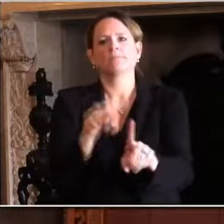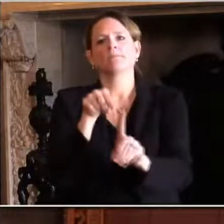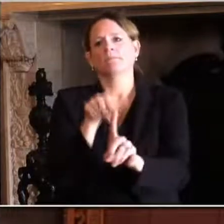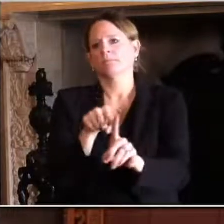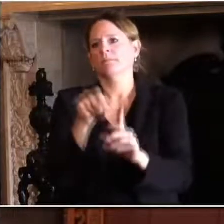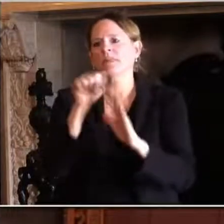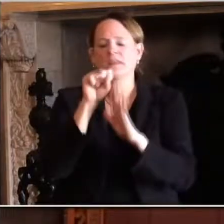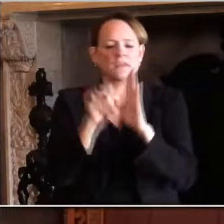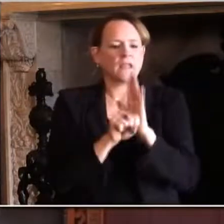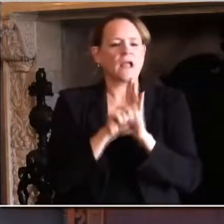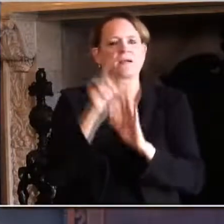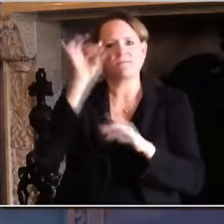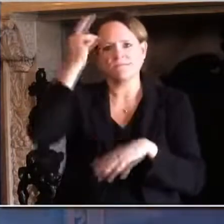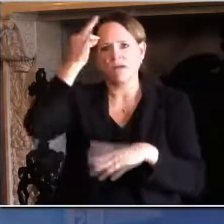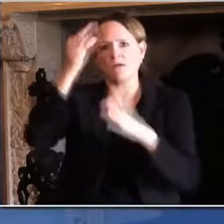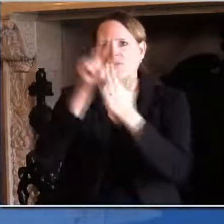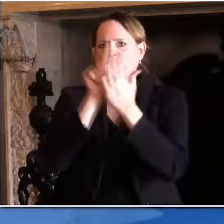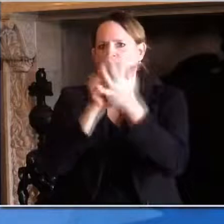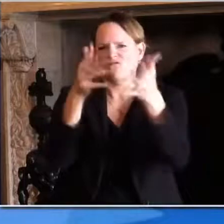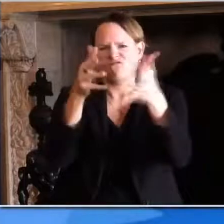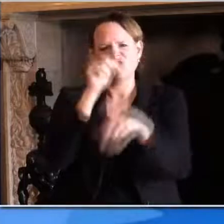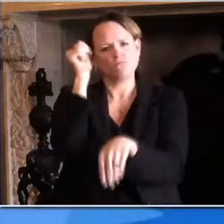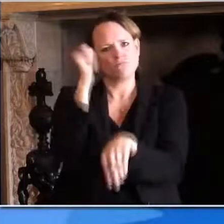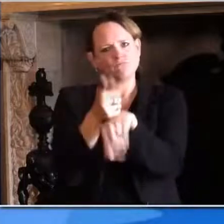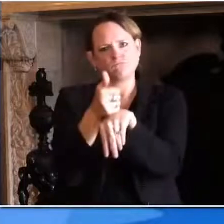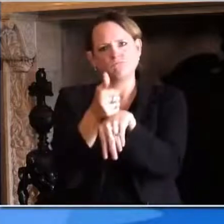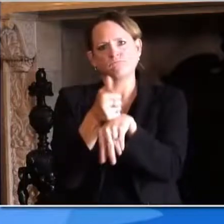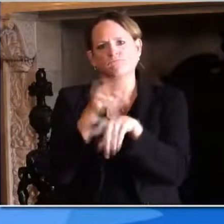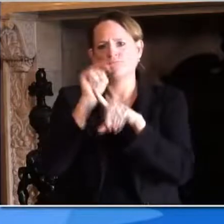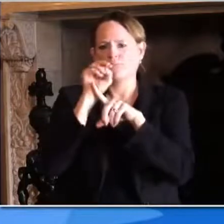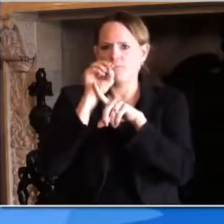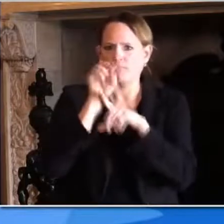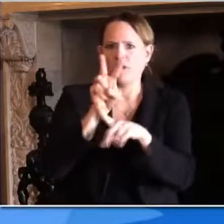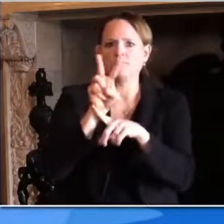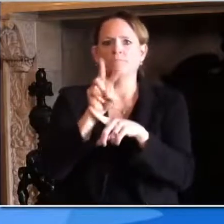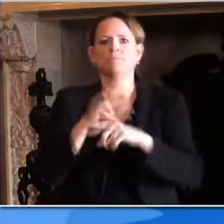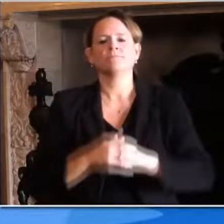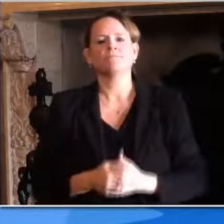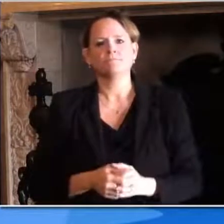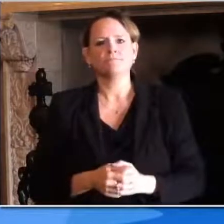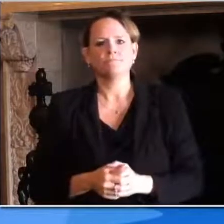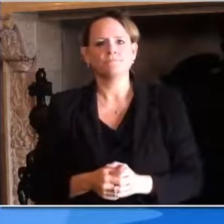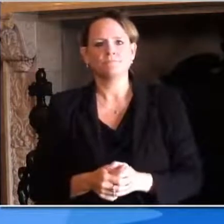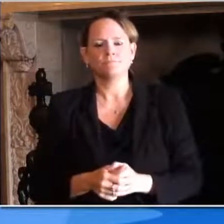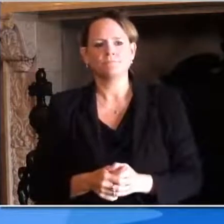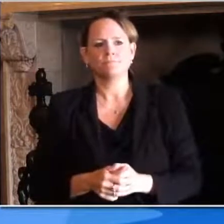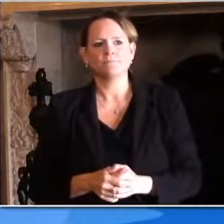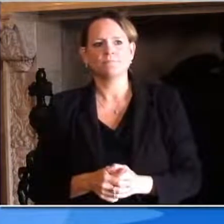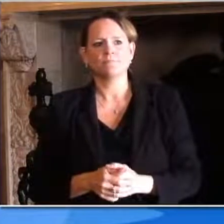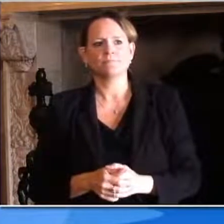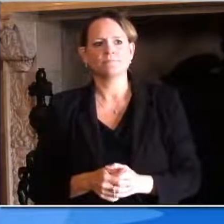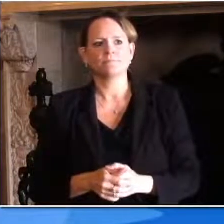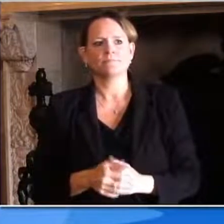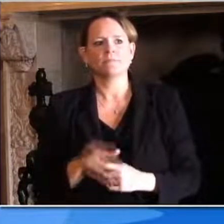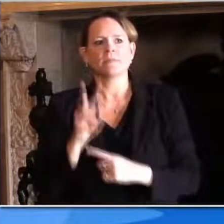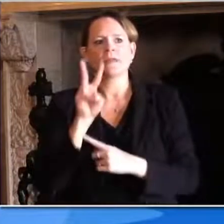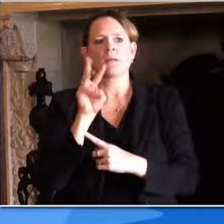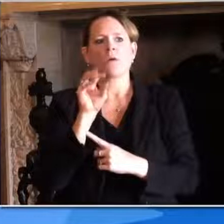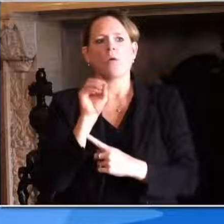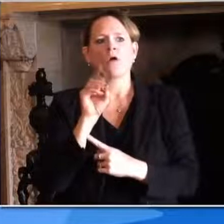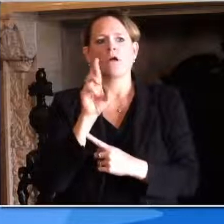law. Thank you, Stephanie. Now to Martin Roccasoli from WORT Radio.